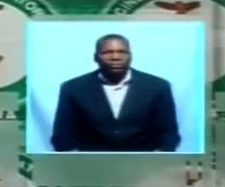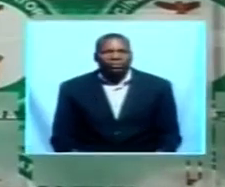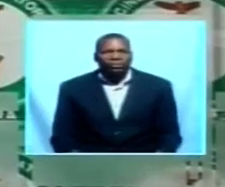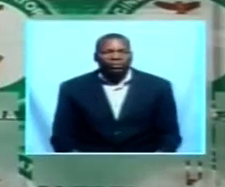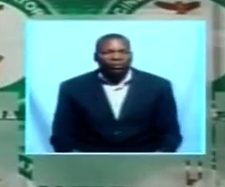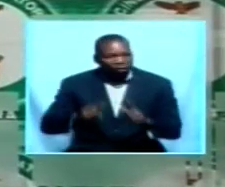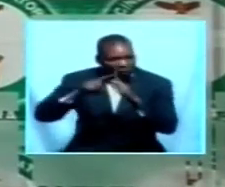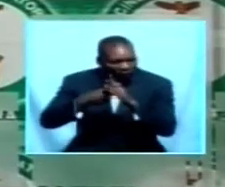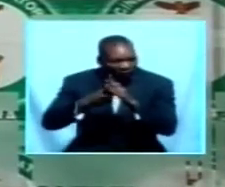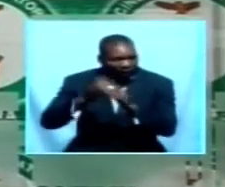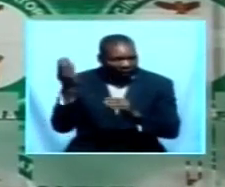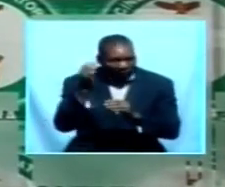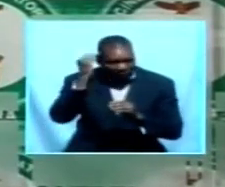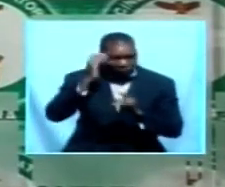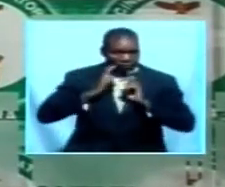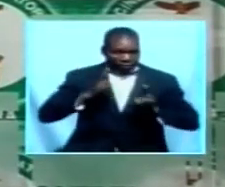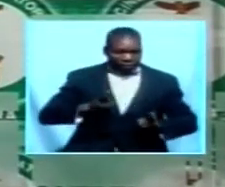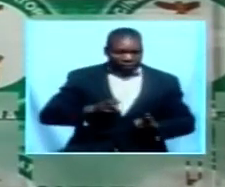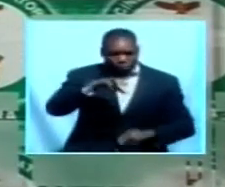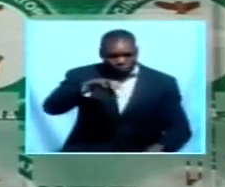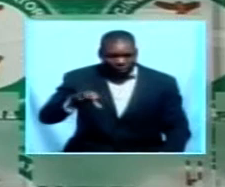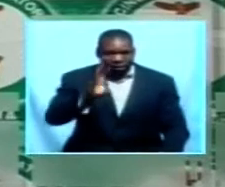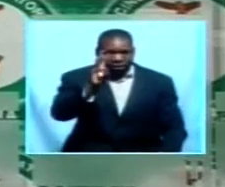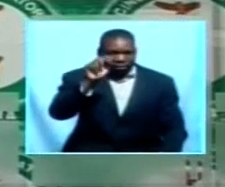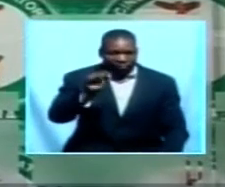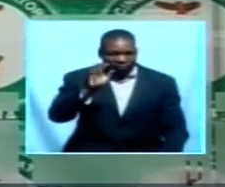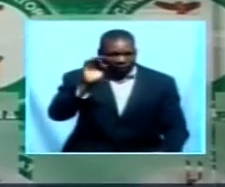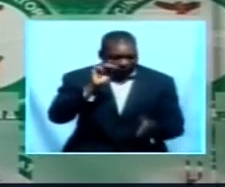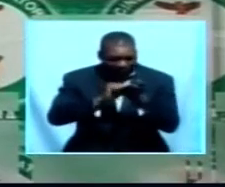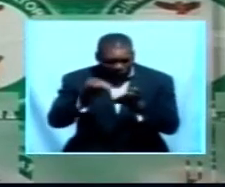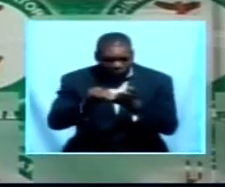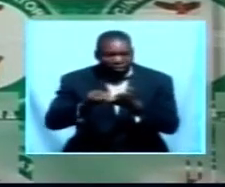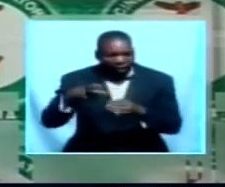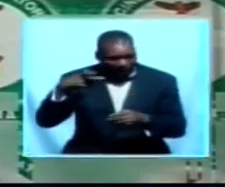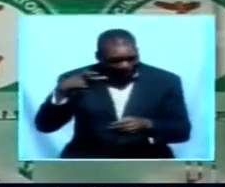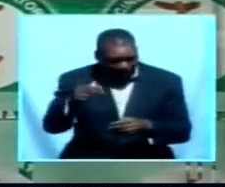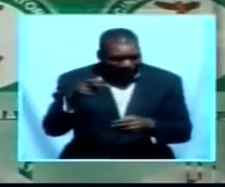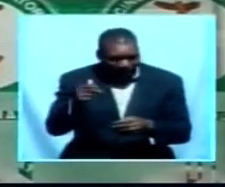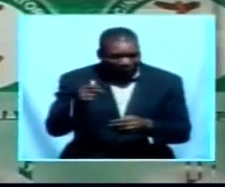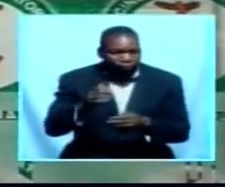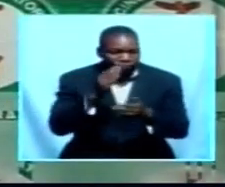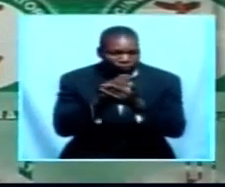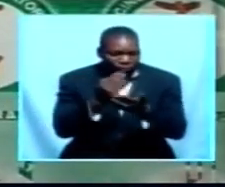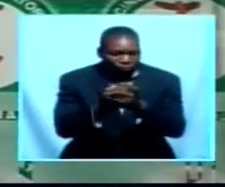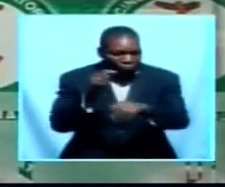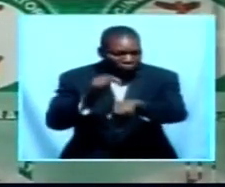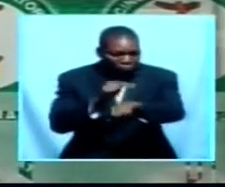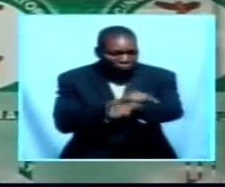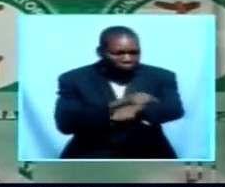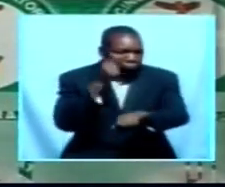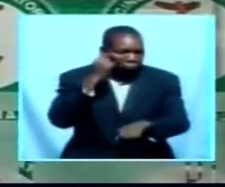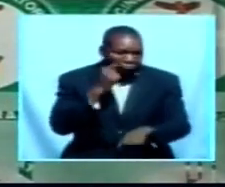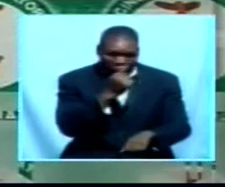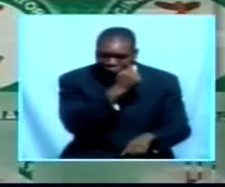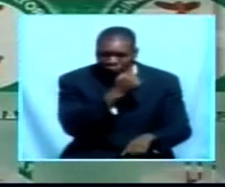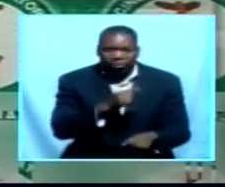has embarked on a campaign to vaccinate 6.9 million children with the measles rubella vaccine. The campaign will cost the Ministry of Health